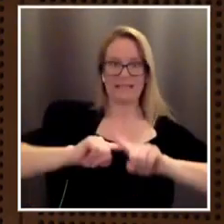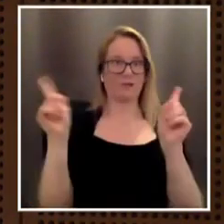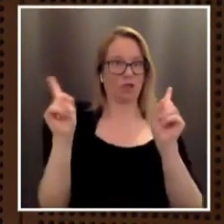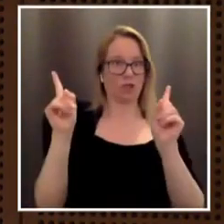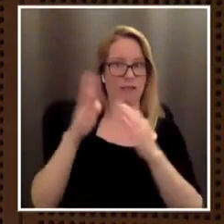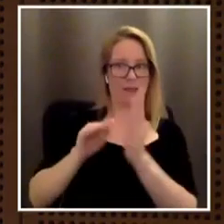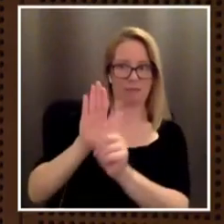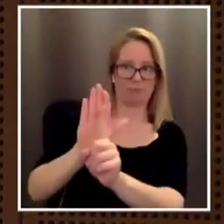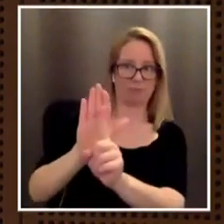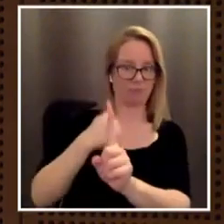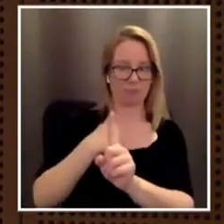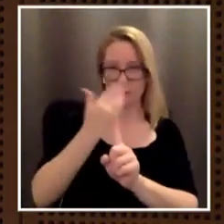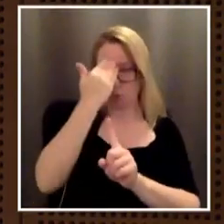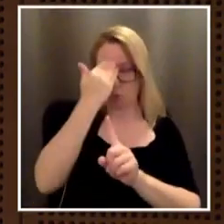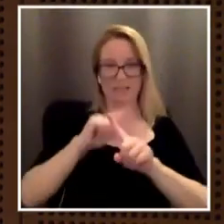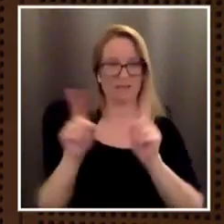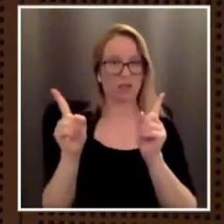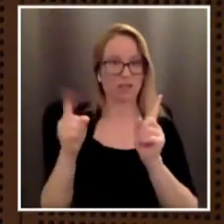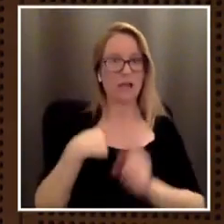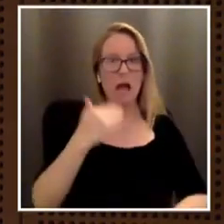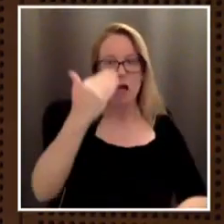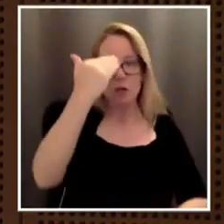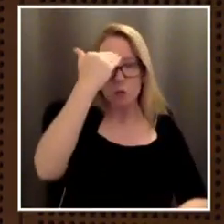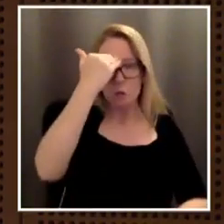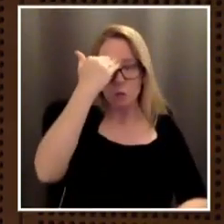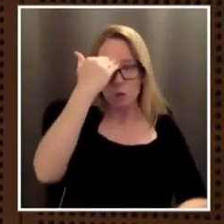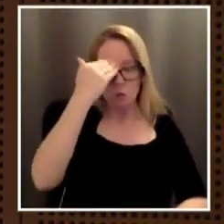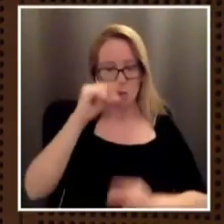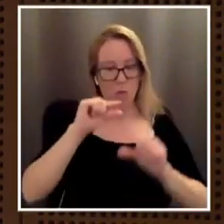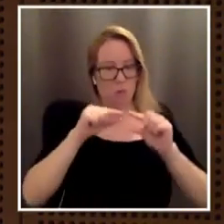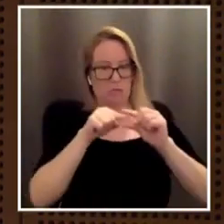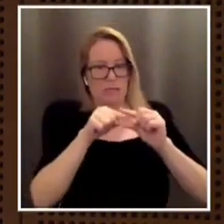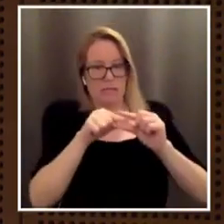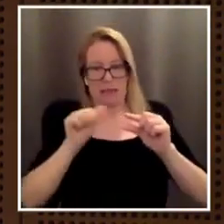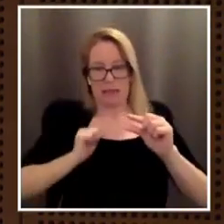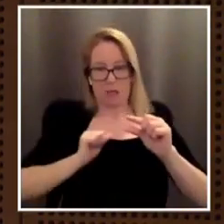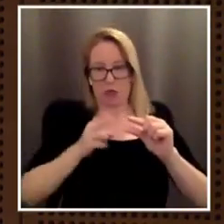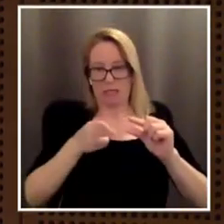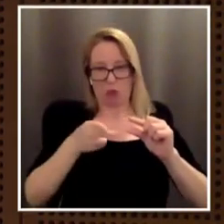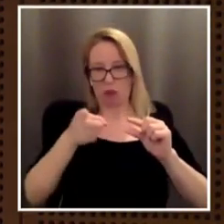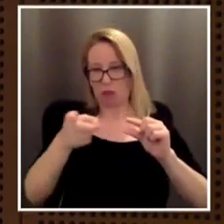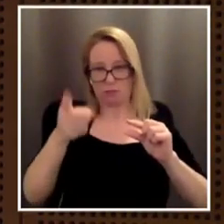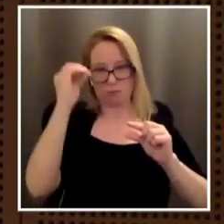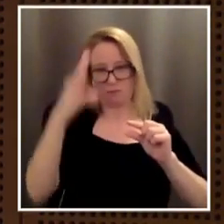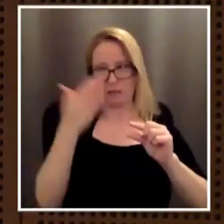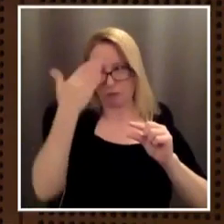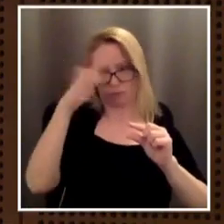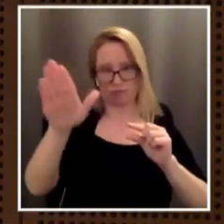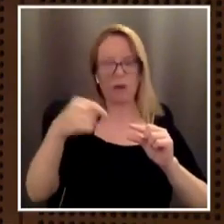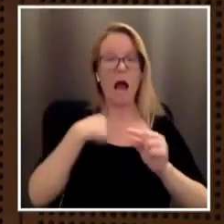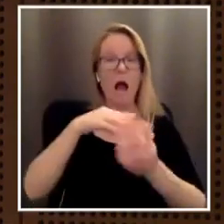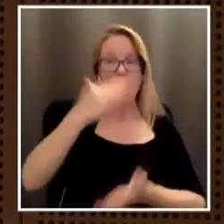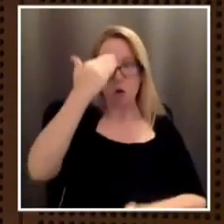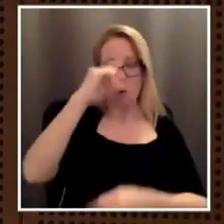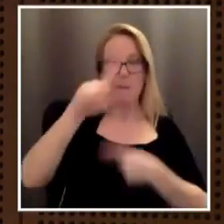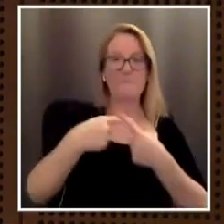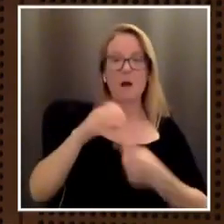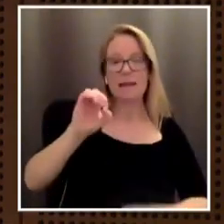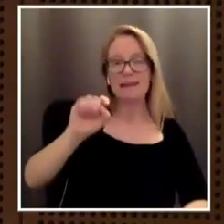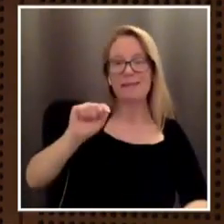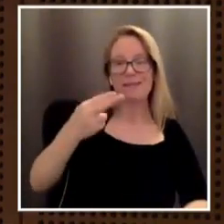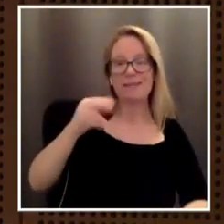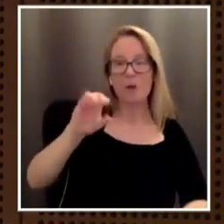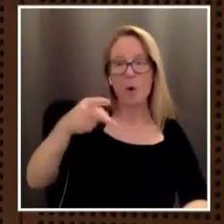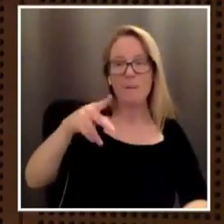did. I knew a piece of theater history that he did not know. I knew about Ethiopia. I knew about